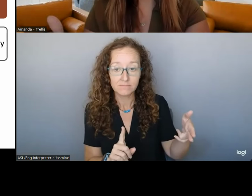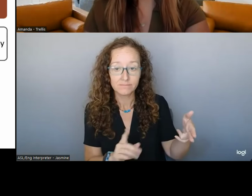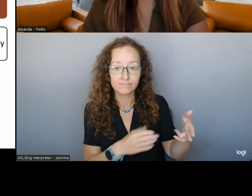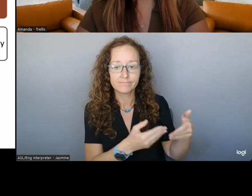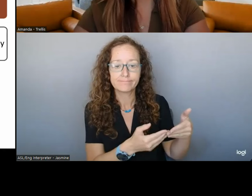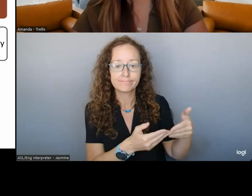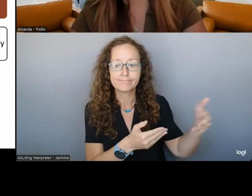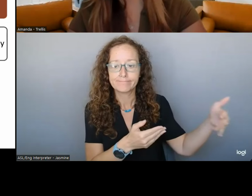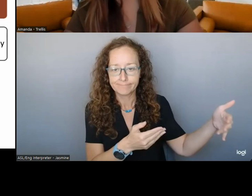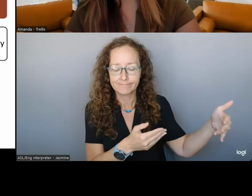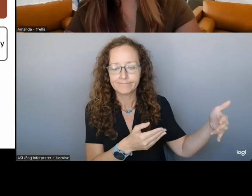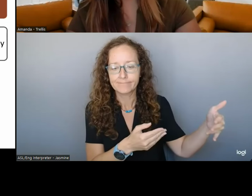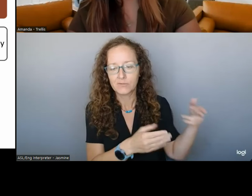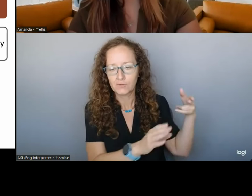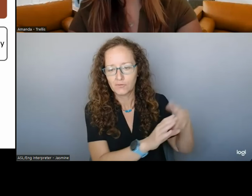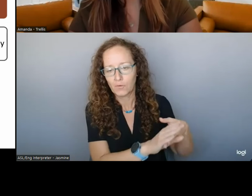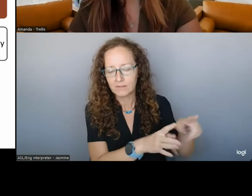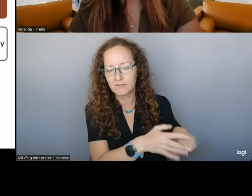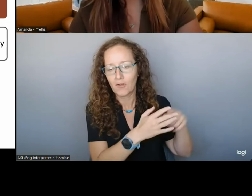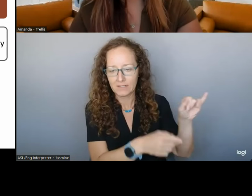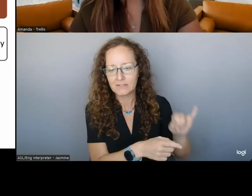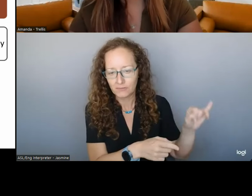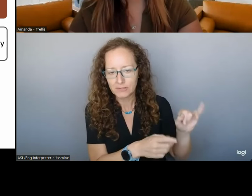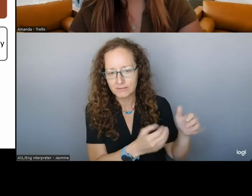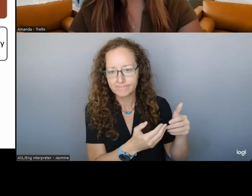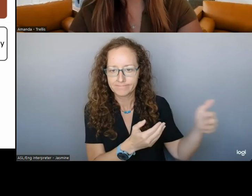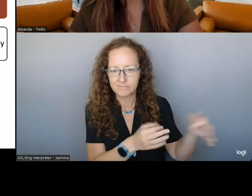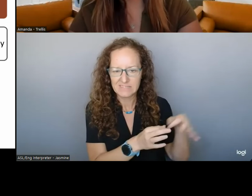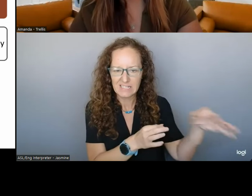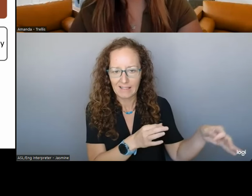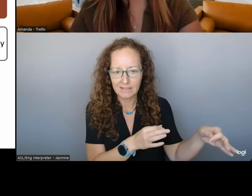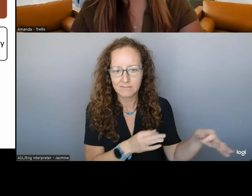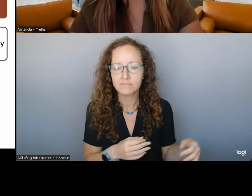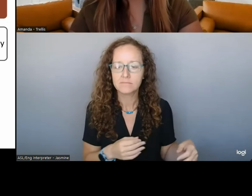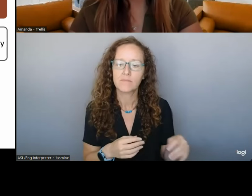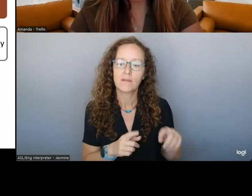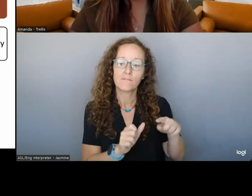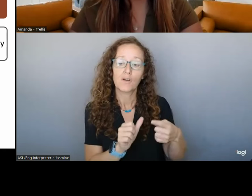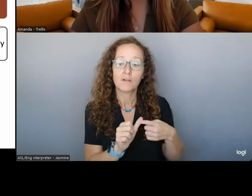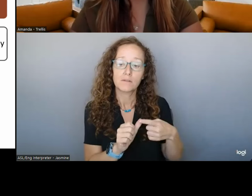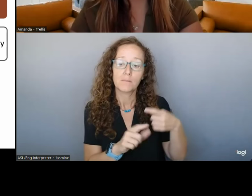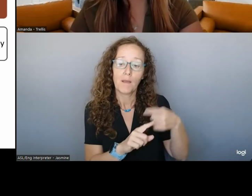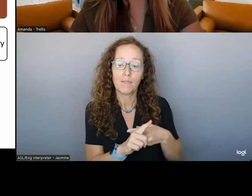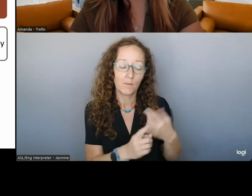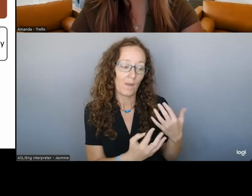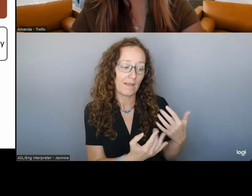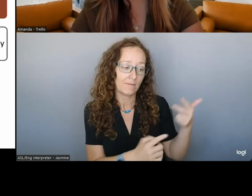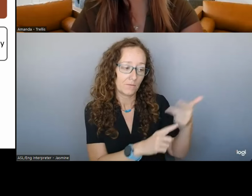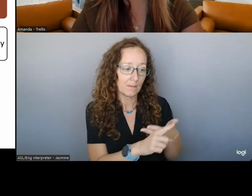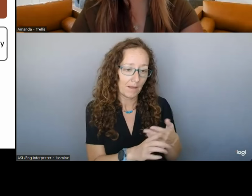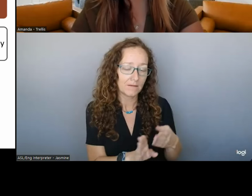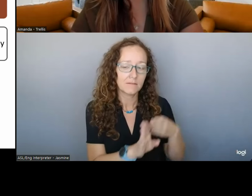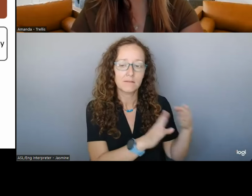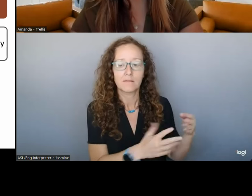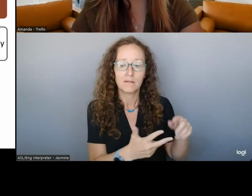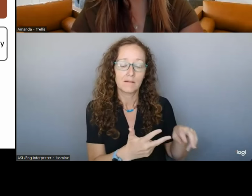you can see that this delays your coverage quite a bit. The second month after, it's a 5-month delay. The third month after,